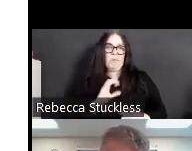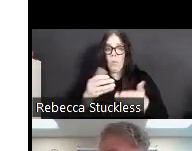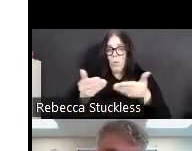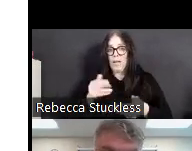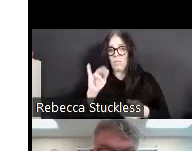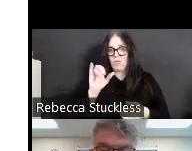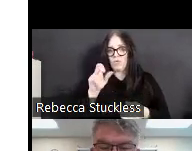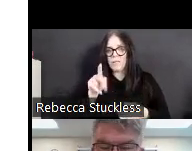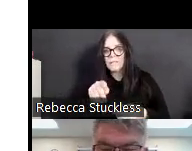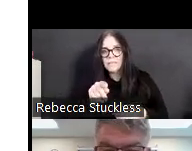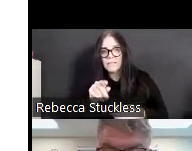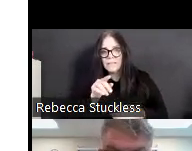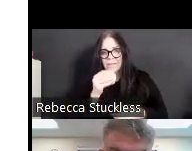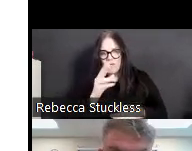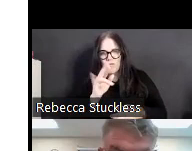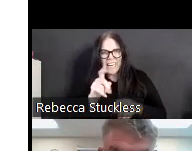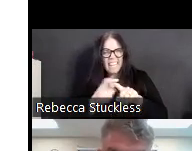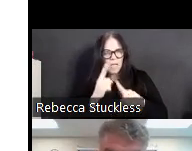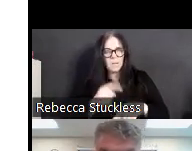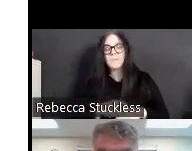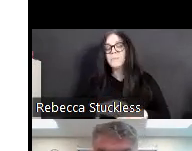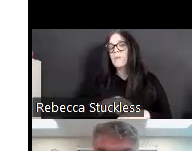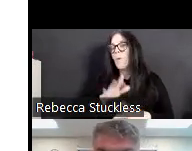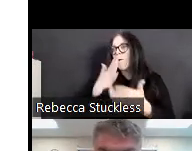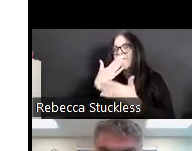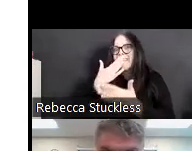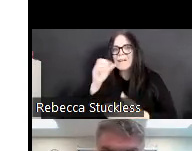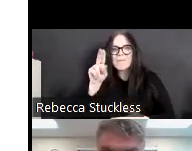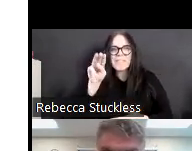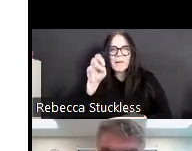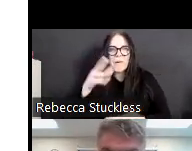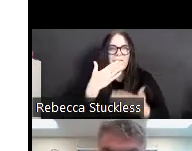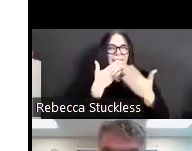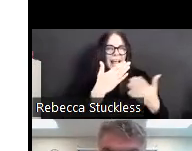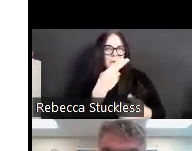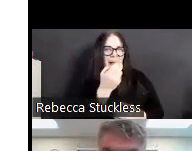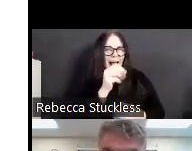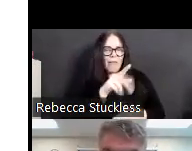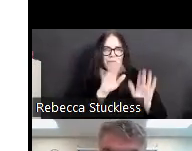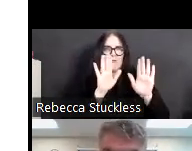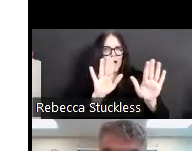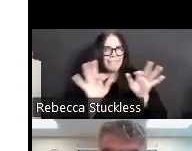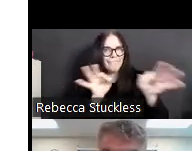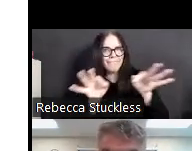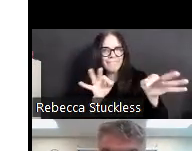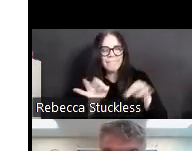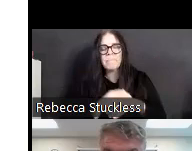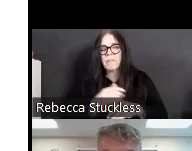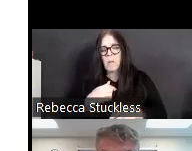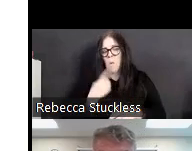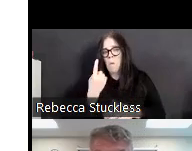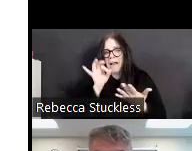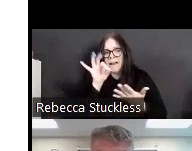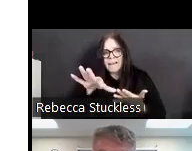Rick, you just need to. Thank you so much, Summer. Thank you. And thank you, Heather. Great job. Just one comment with